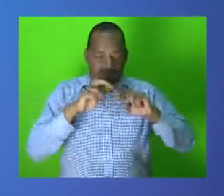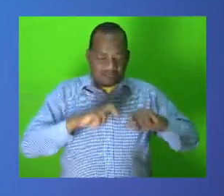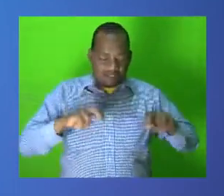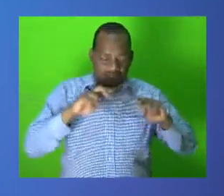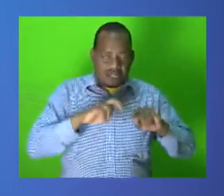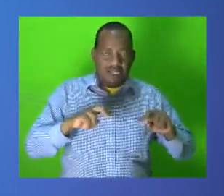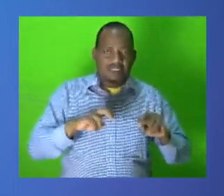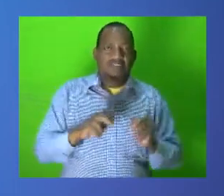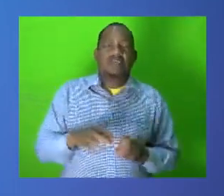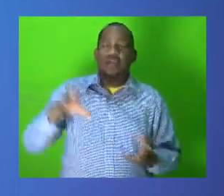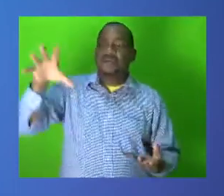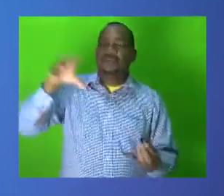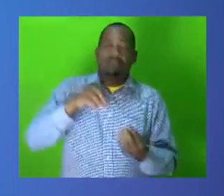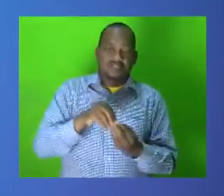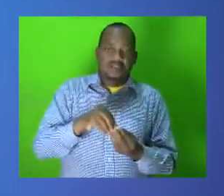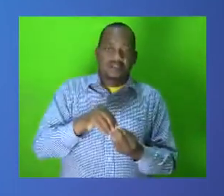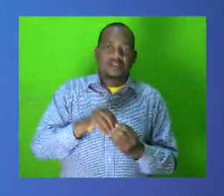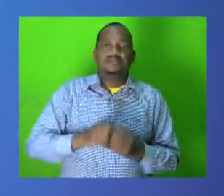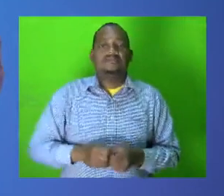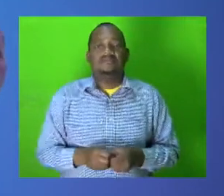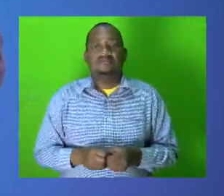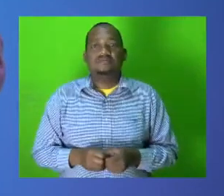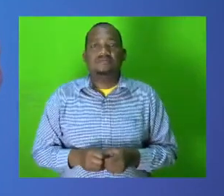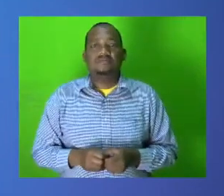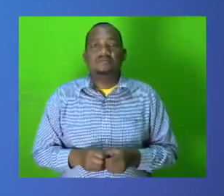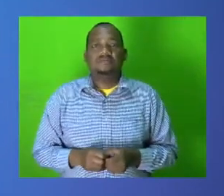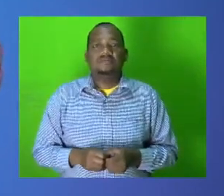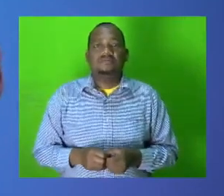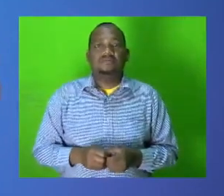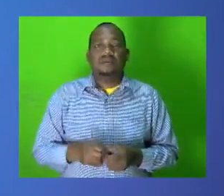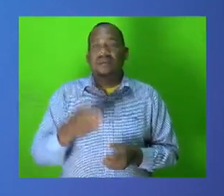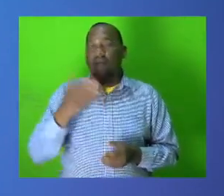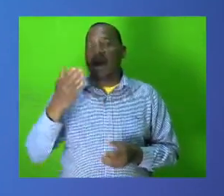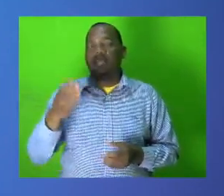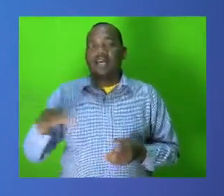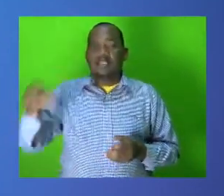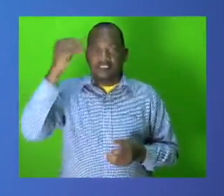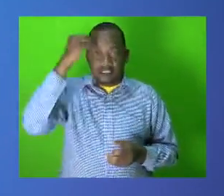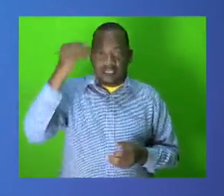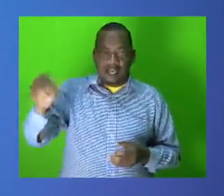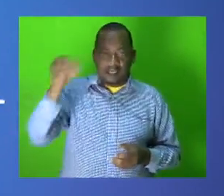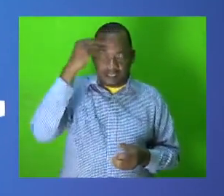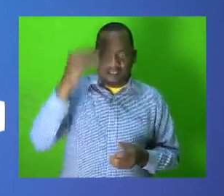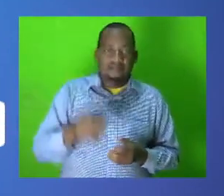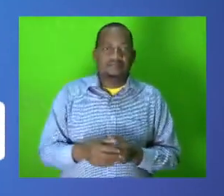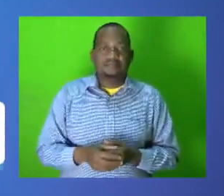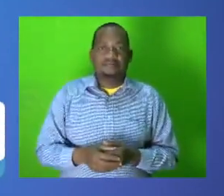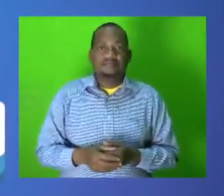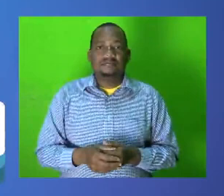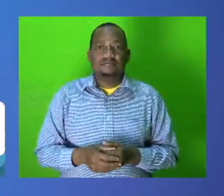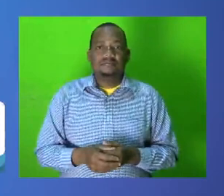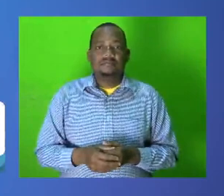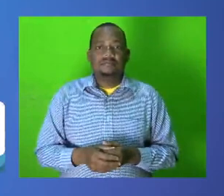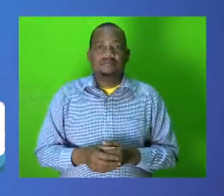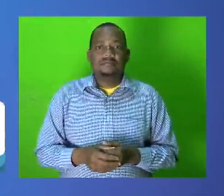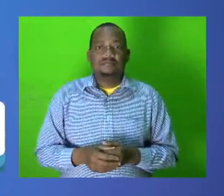Before discussing in detail, let me ask you a few questions, my dear students, concerned